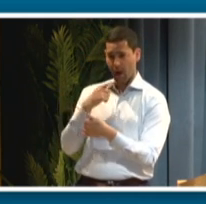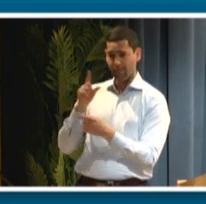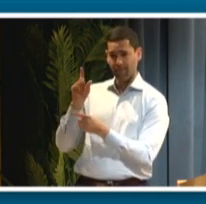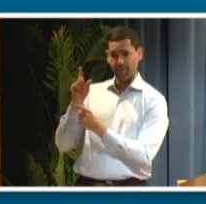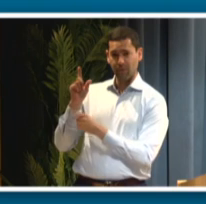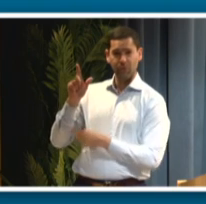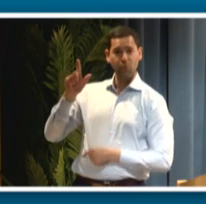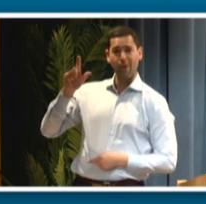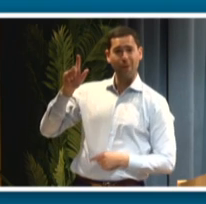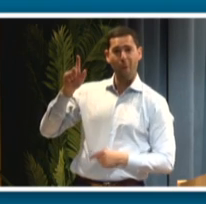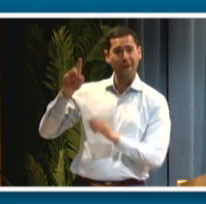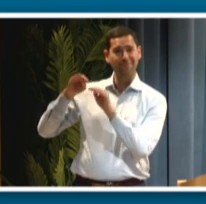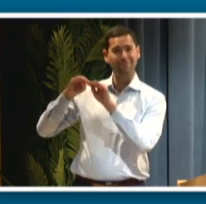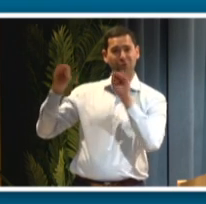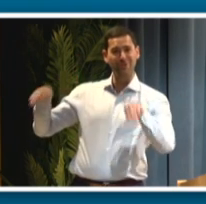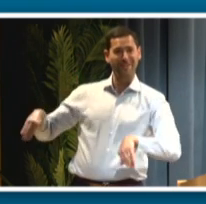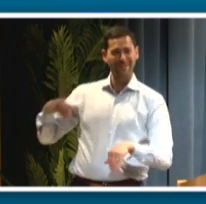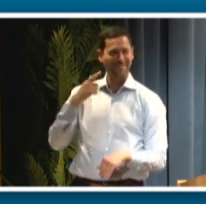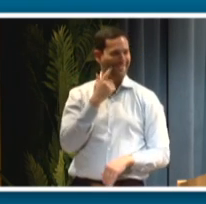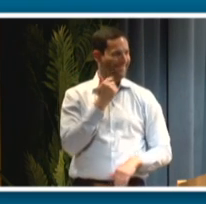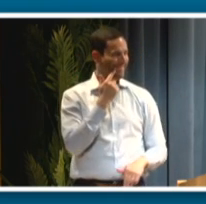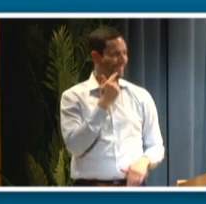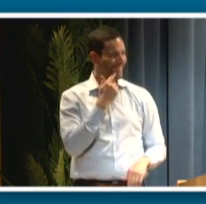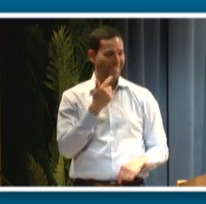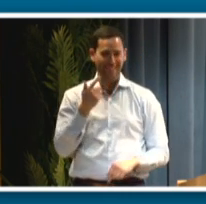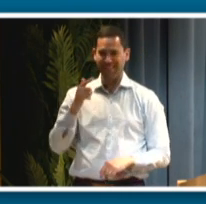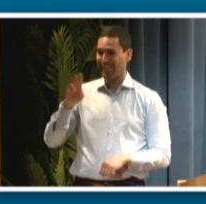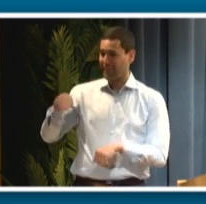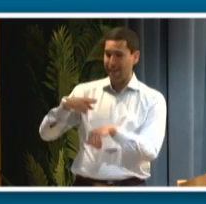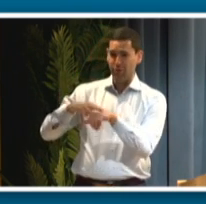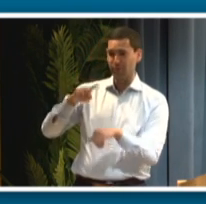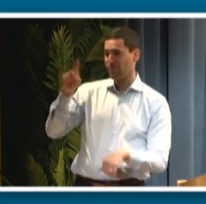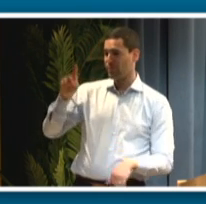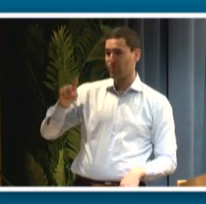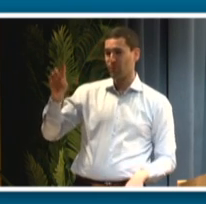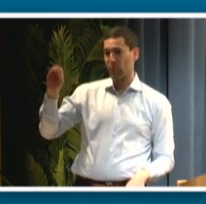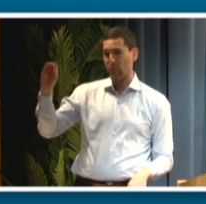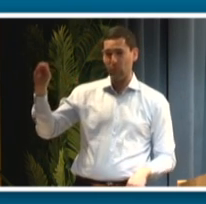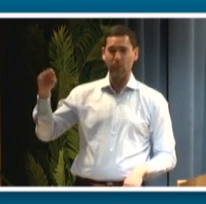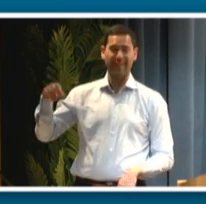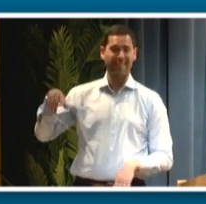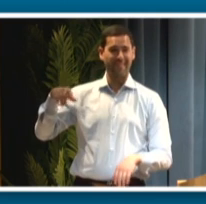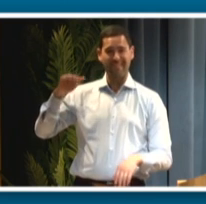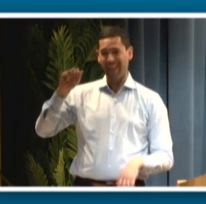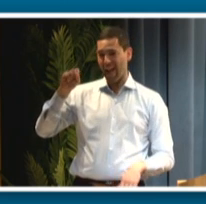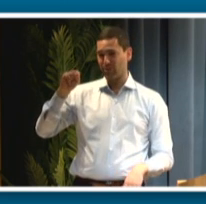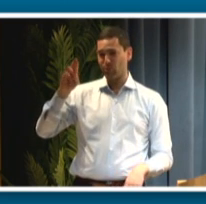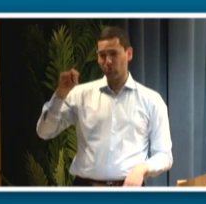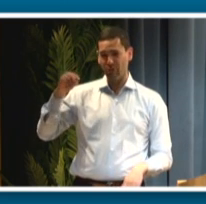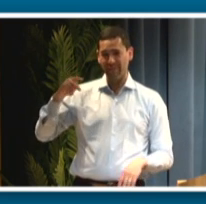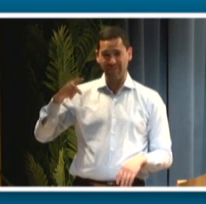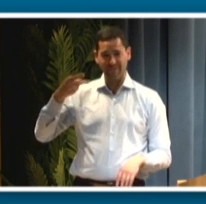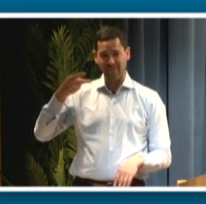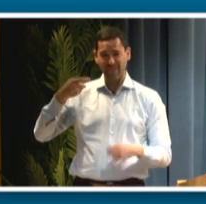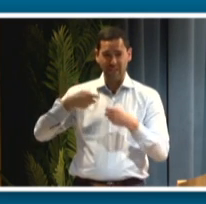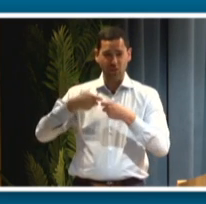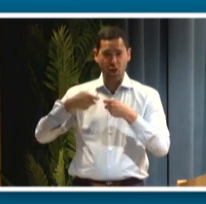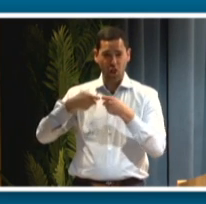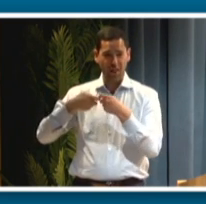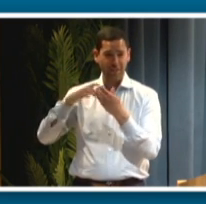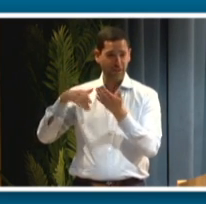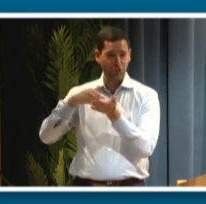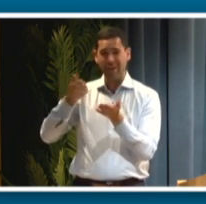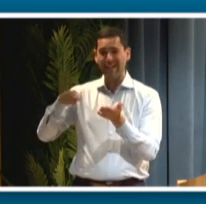museums. Right. Like, I'll be down here. A national zoo. Yeah. All of that. Astrophysical center. Everything. So anytime you need a private tour, just let